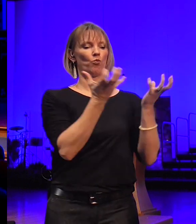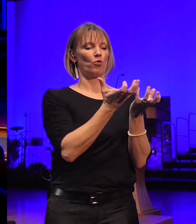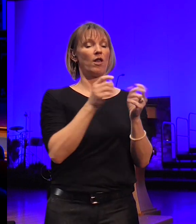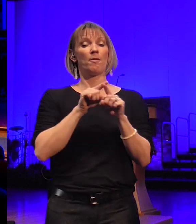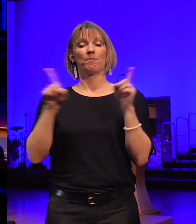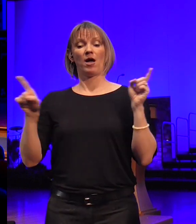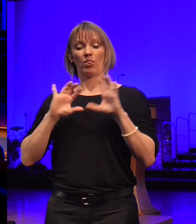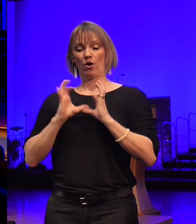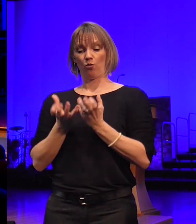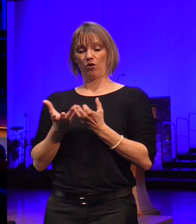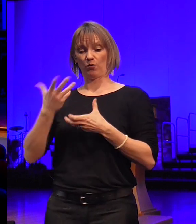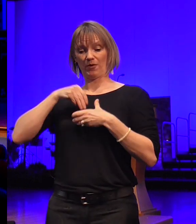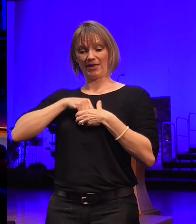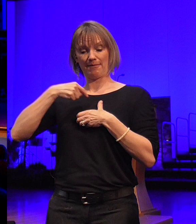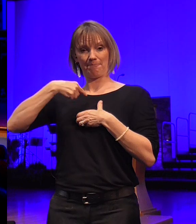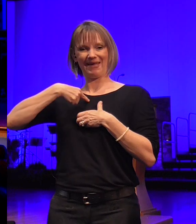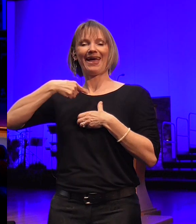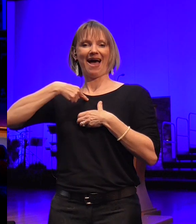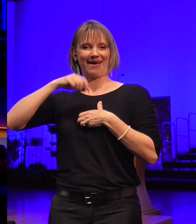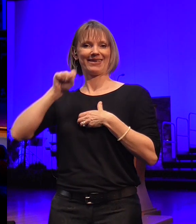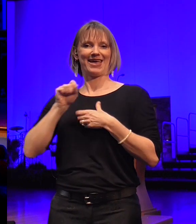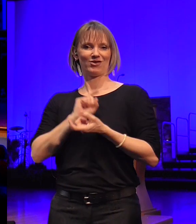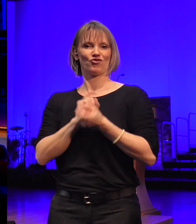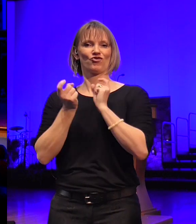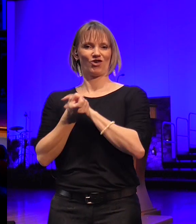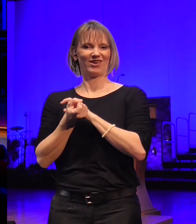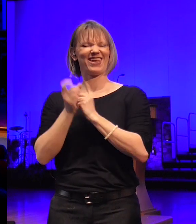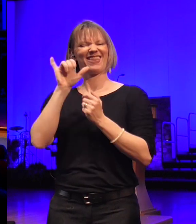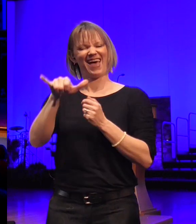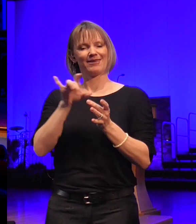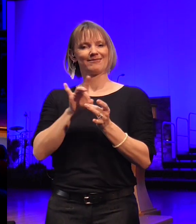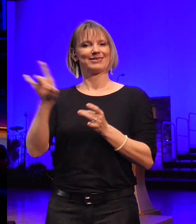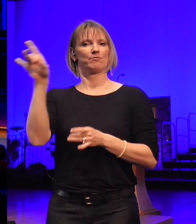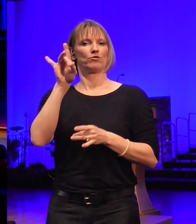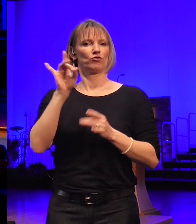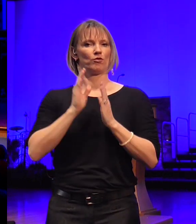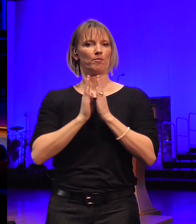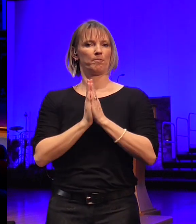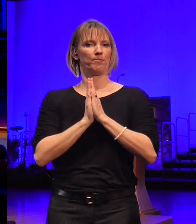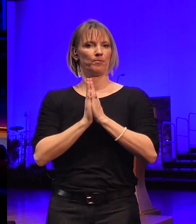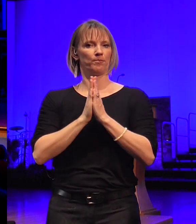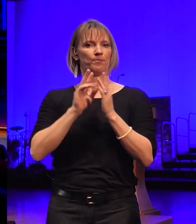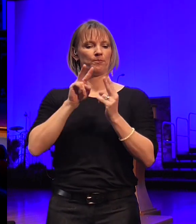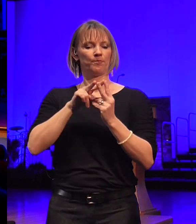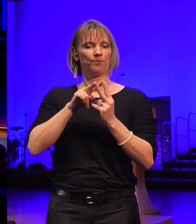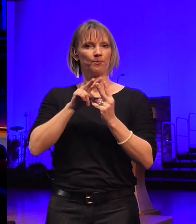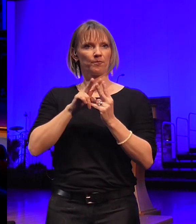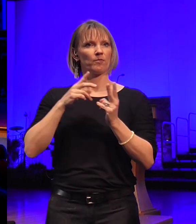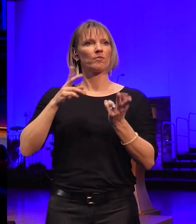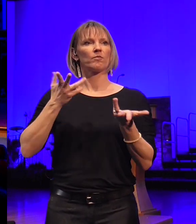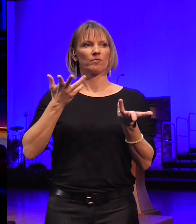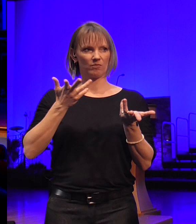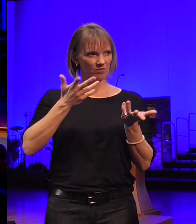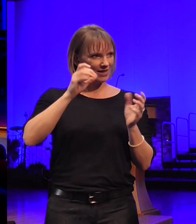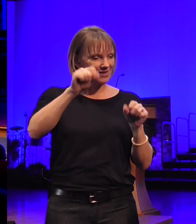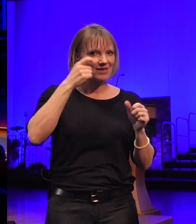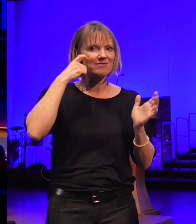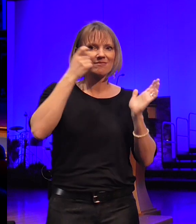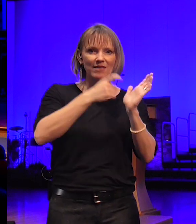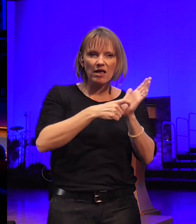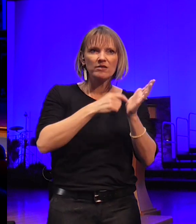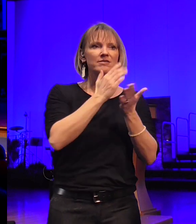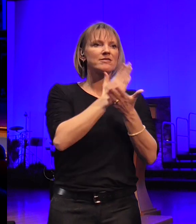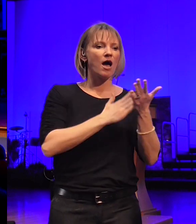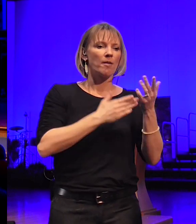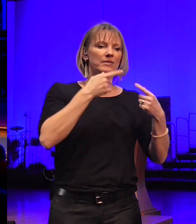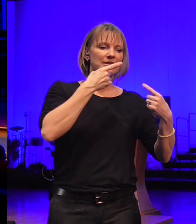world inside of me. This is the work of the spiritual practitioner. We don't deny that there are difficulties or heartbreaking losses